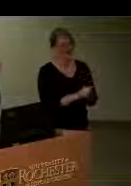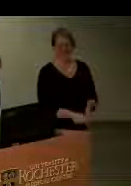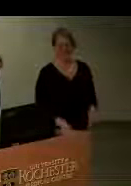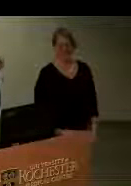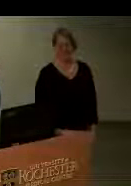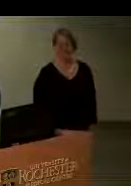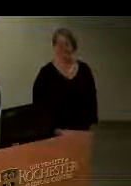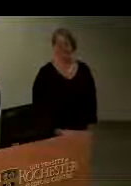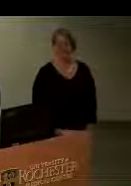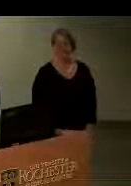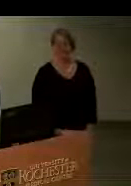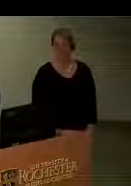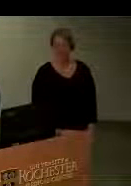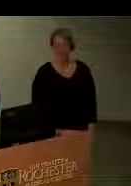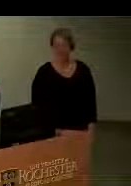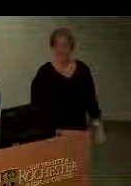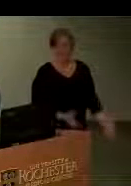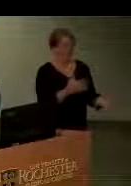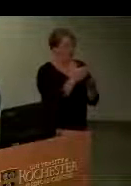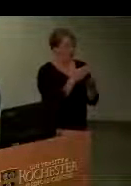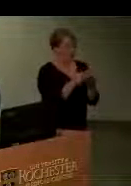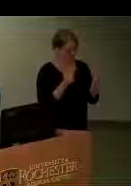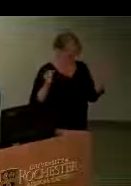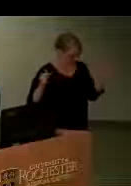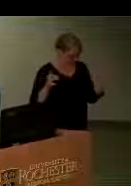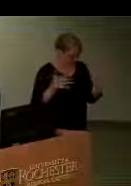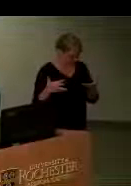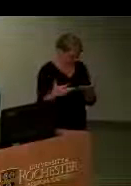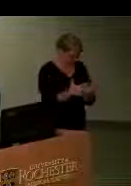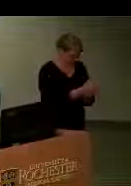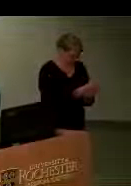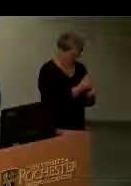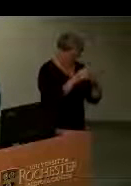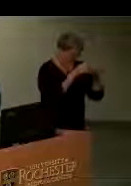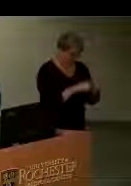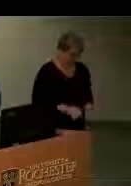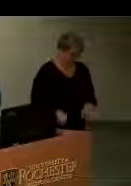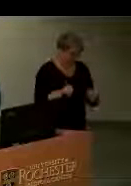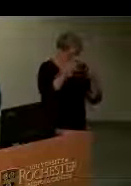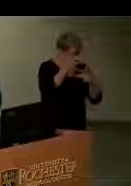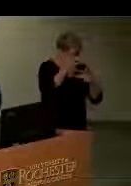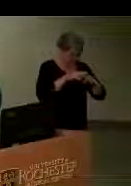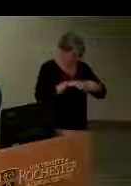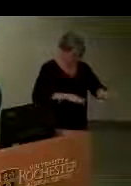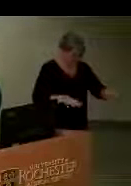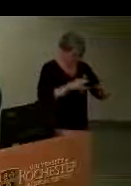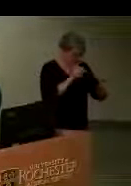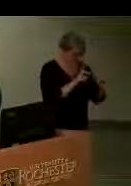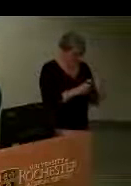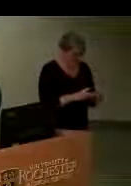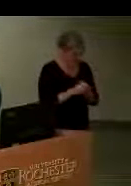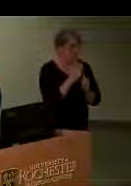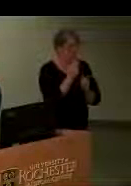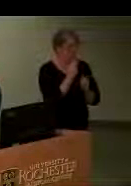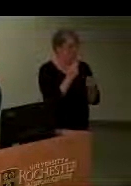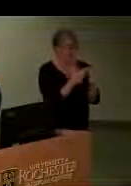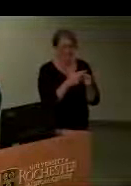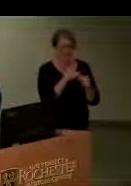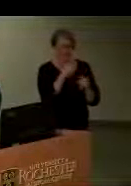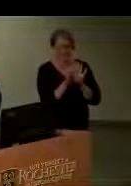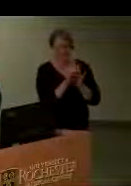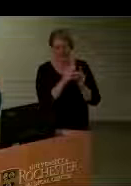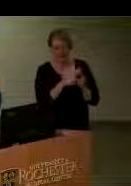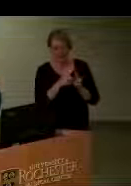the courses are collected around a common pathophysiologic theme with cute names. I didn't pick the